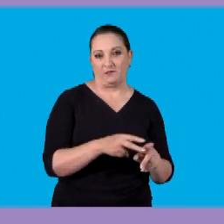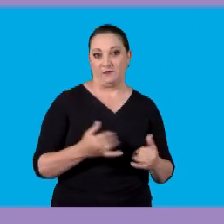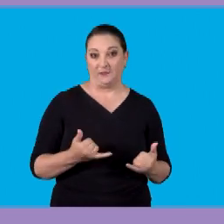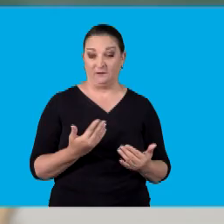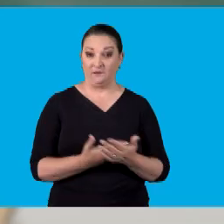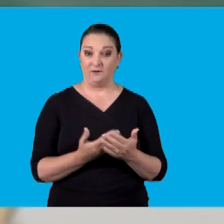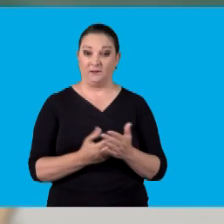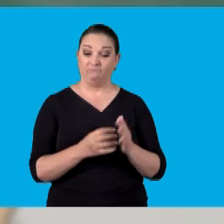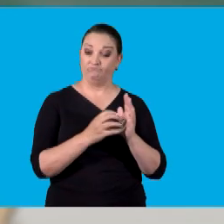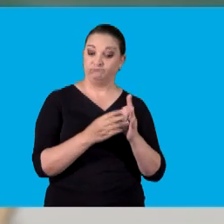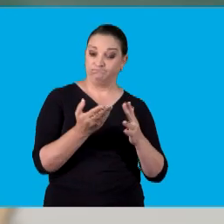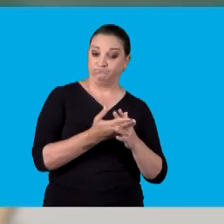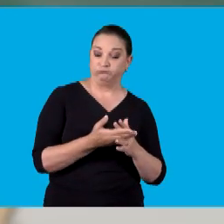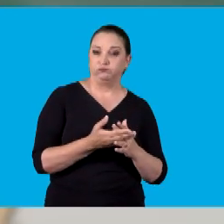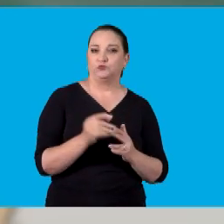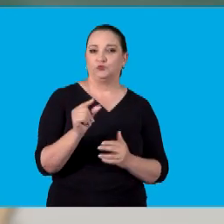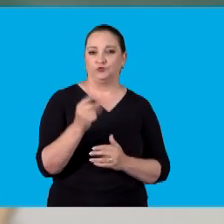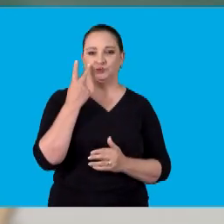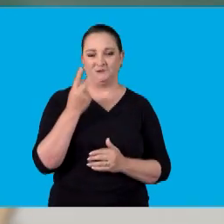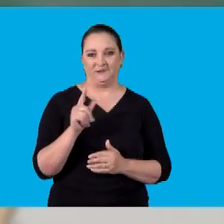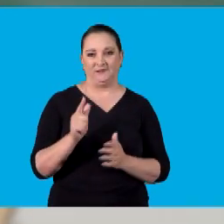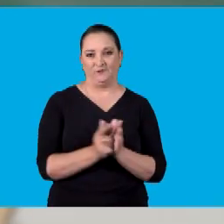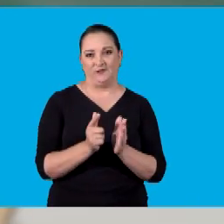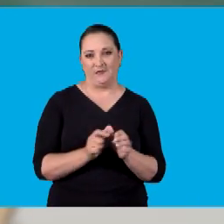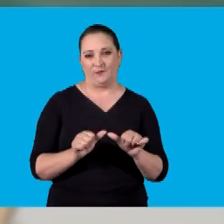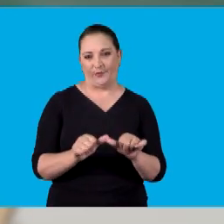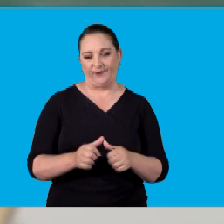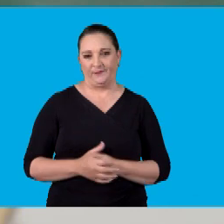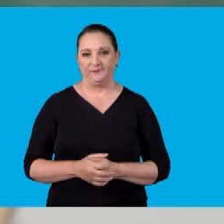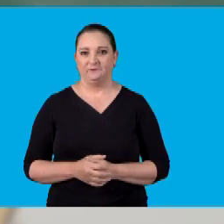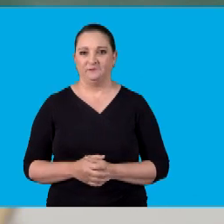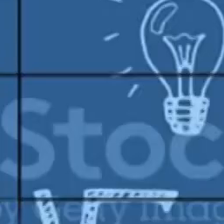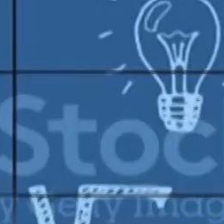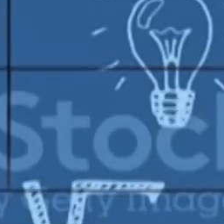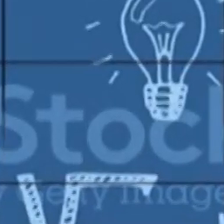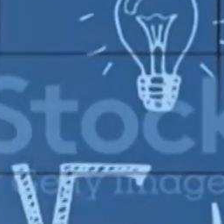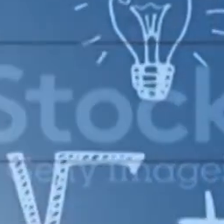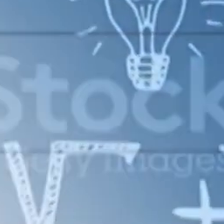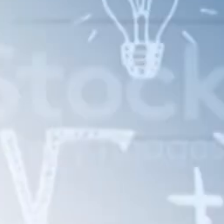well. Let's quickly go to an ad break, and then we'll see you just now for the rest of our lesson.